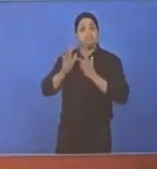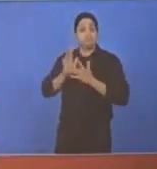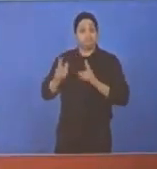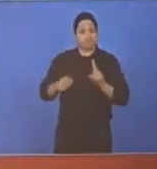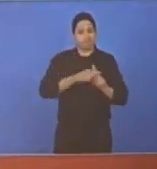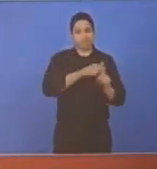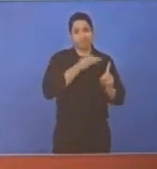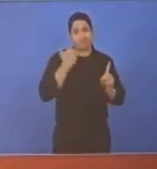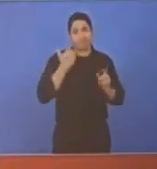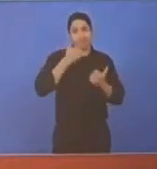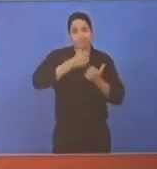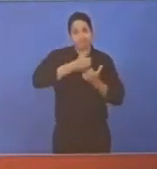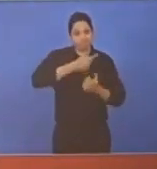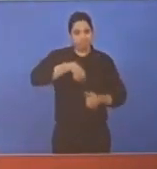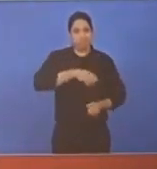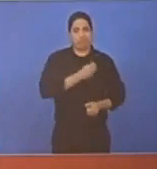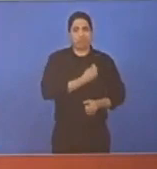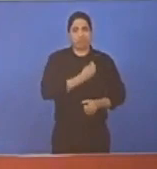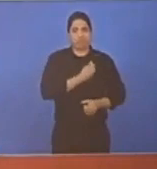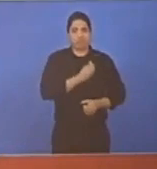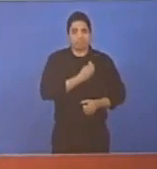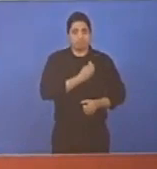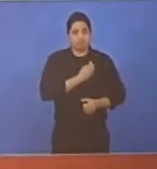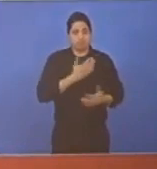It doesn't matter if you yell, shout.